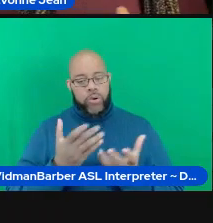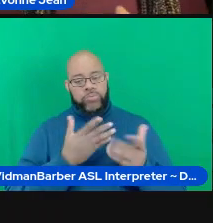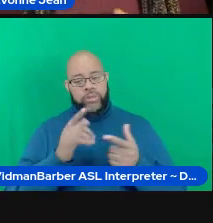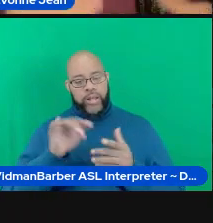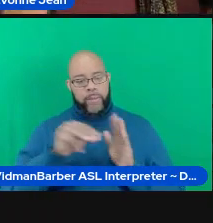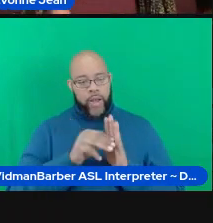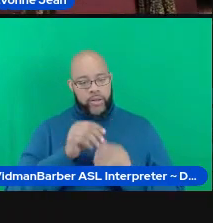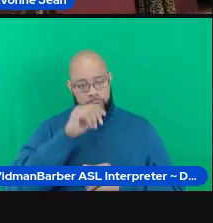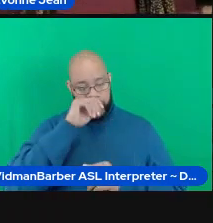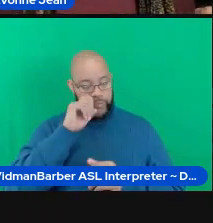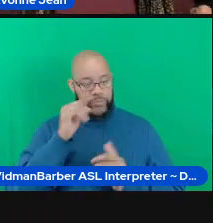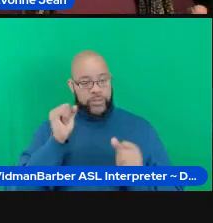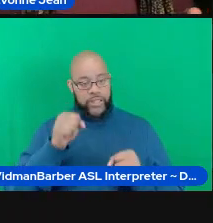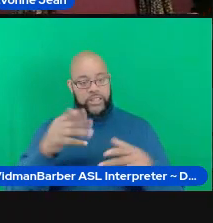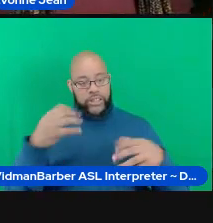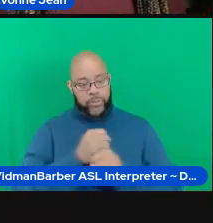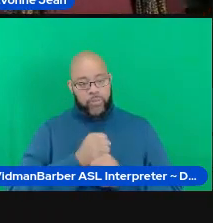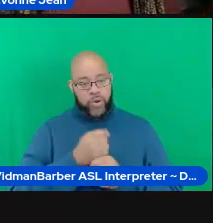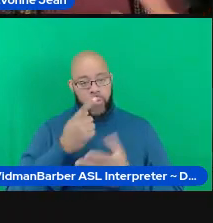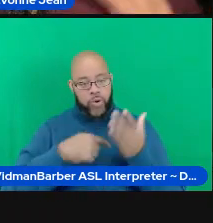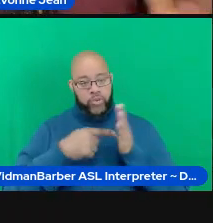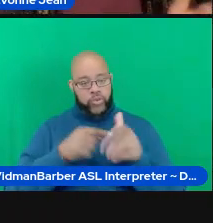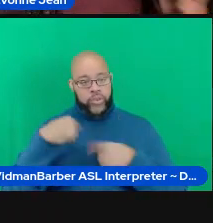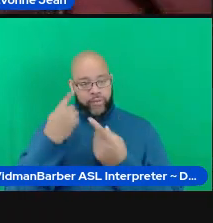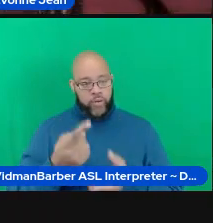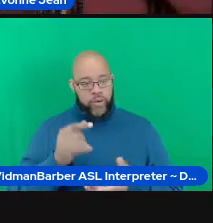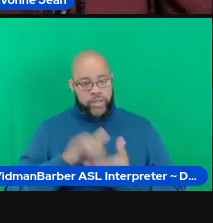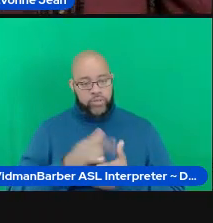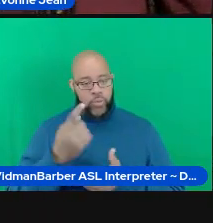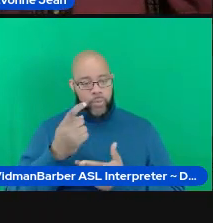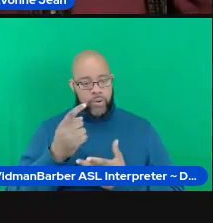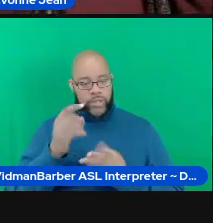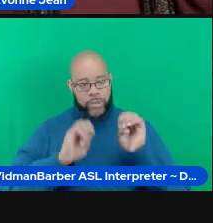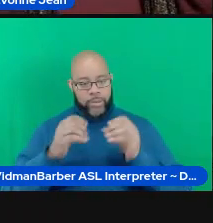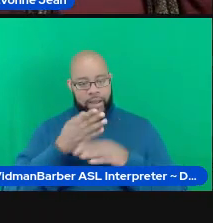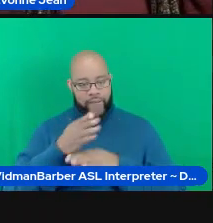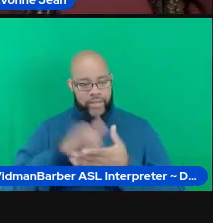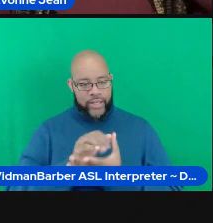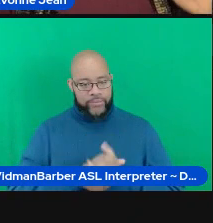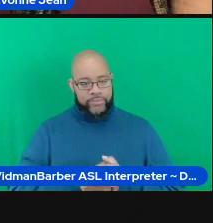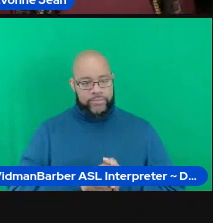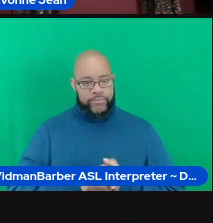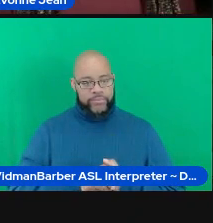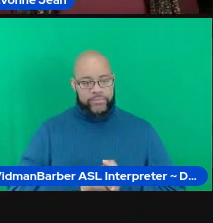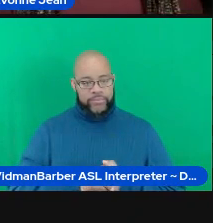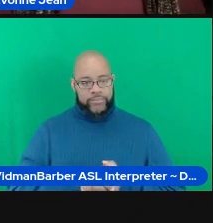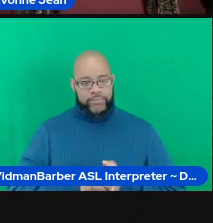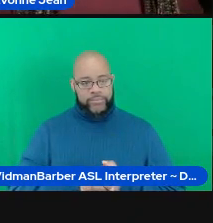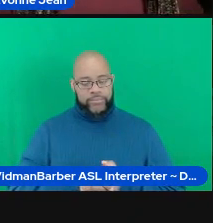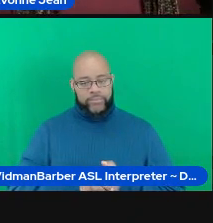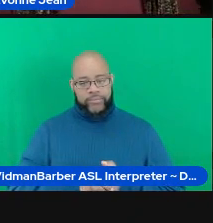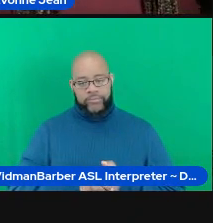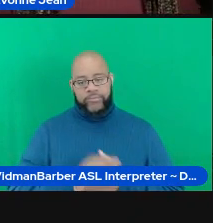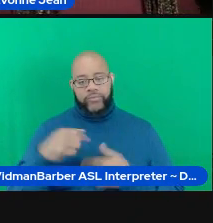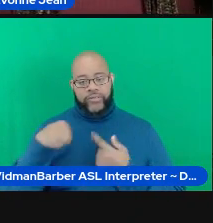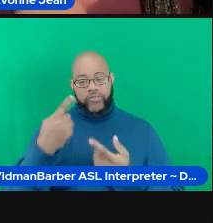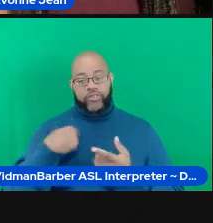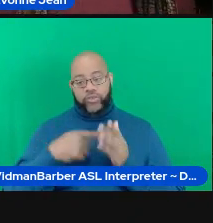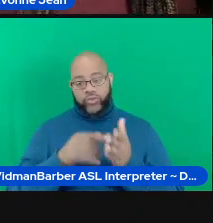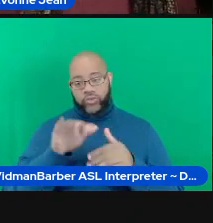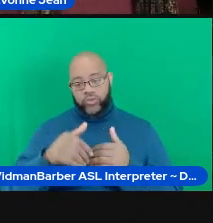model so we can summarize what I've shown you so far. There's just one more experiment after this. So far I've shown that